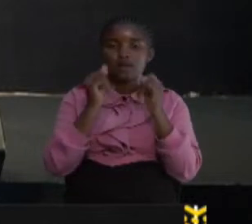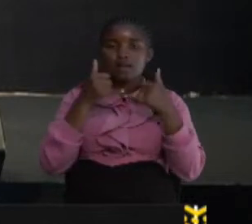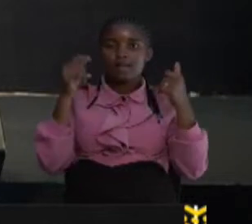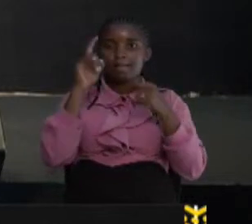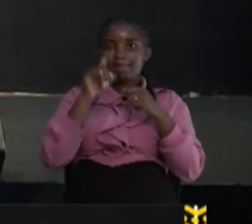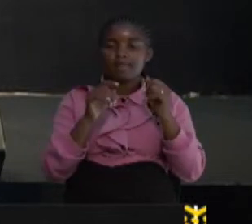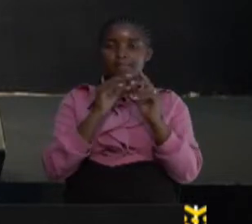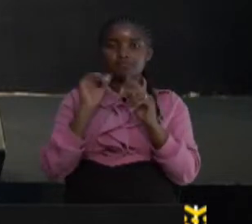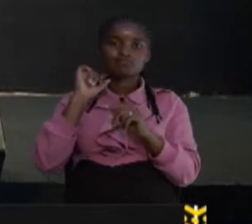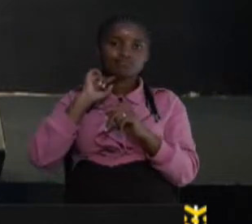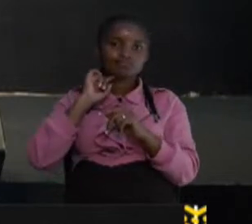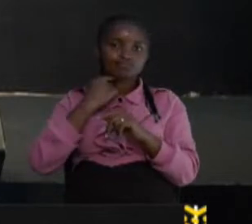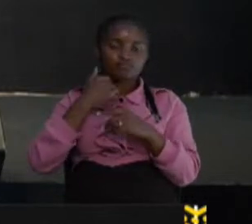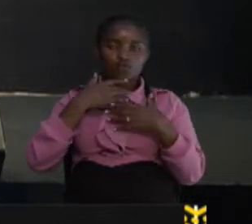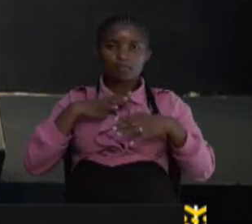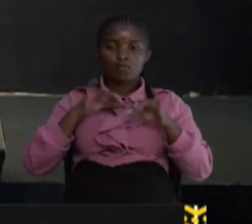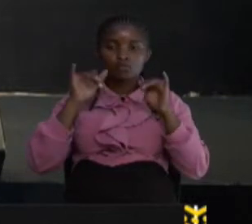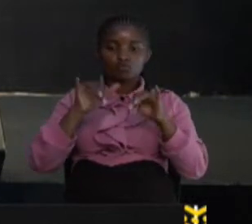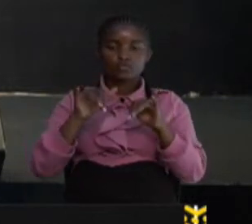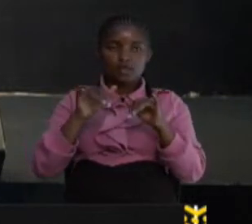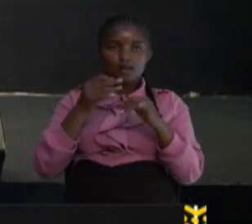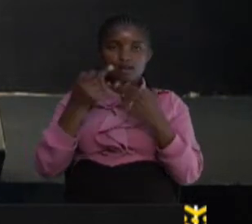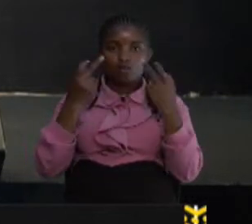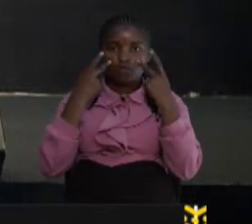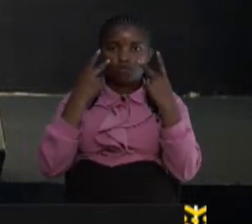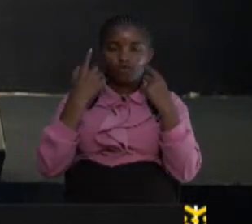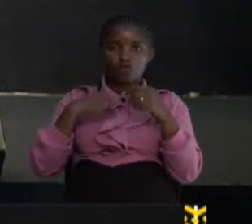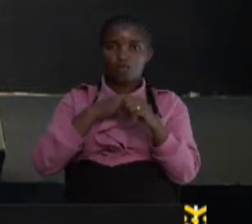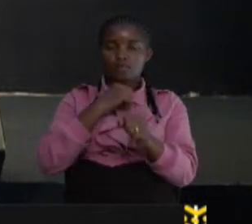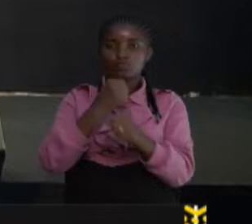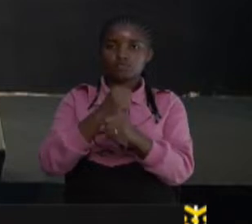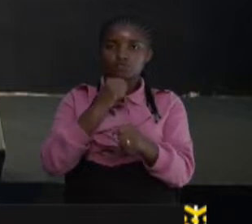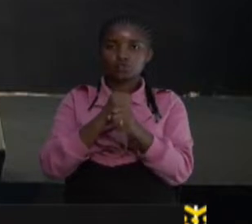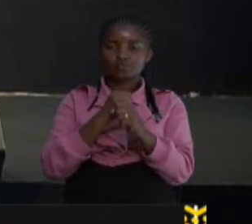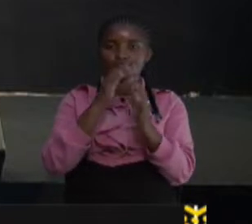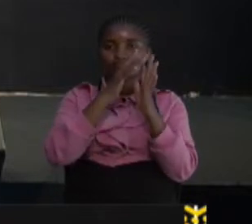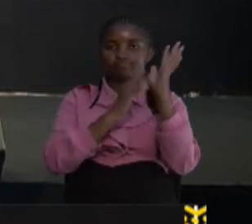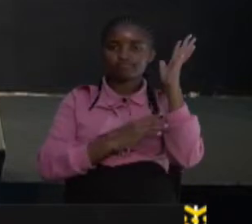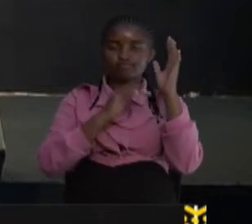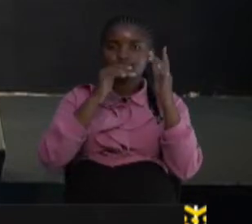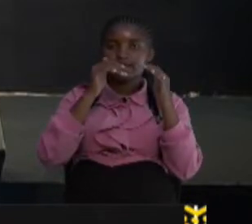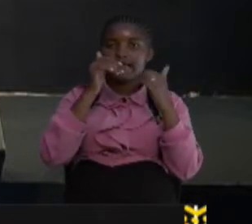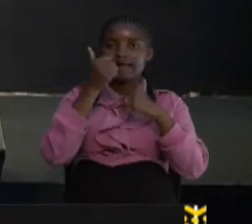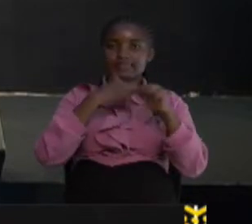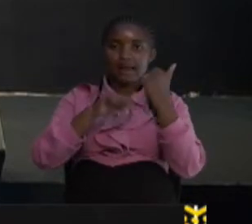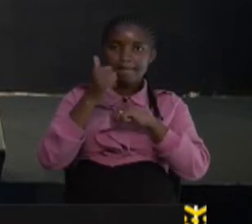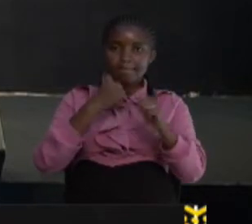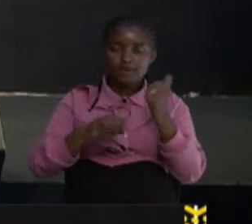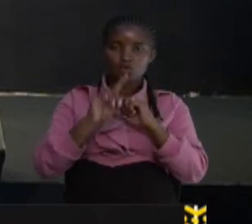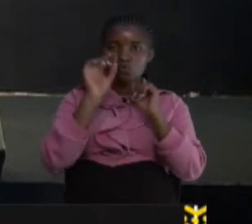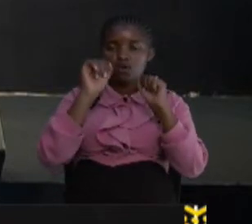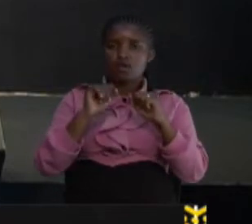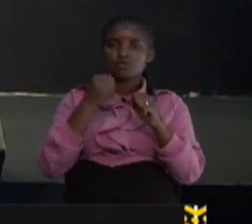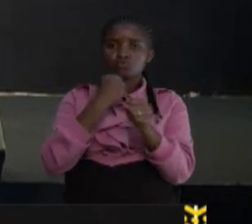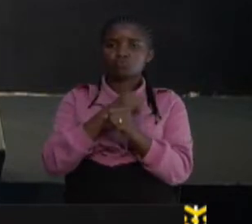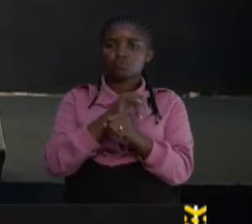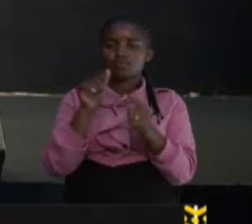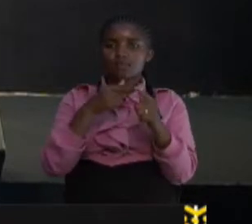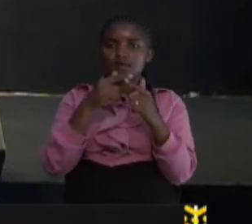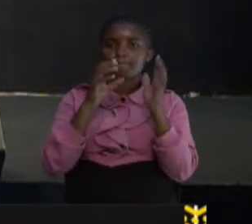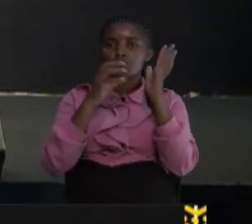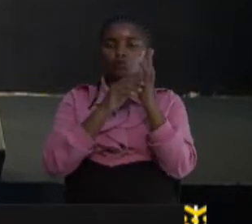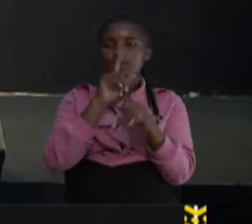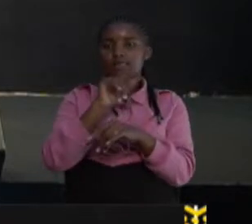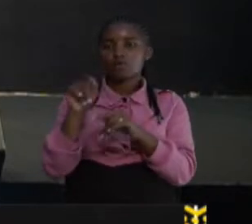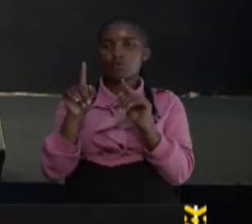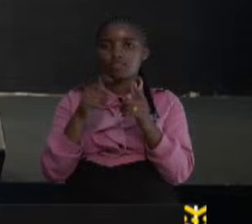for. Some of us here, we do scripted drama. You could shoot vertical scripted drama and post on TikTok and definitely get